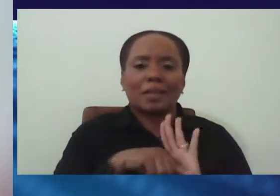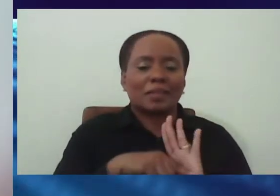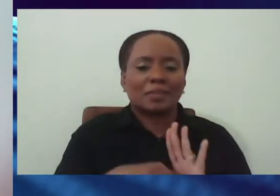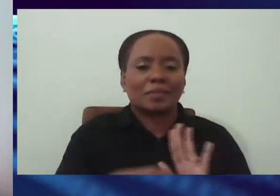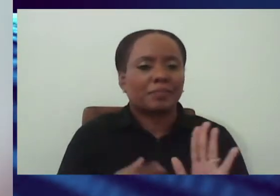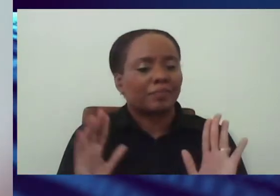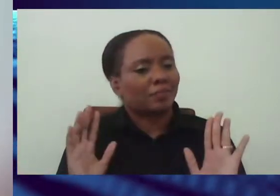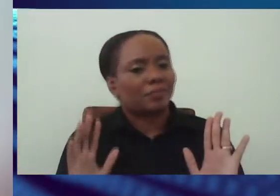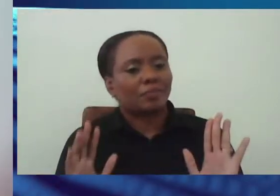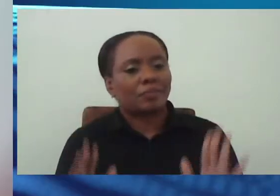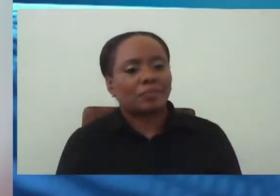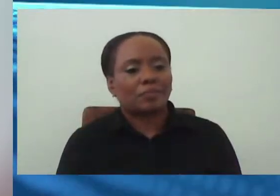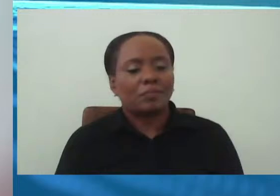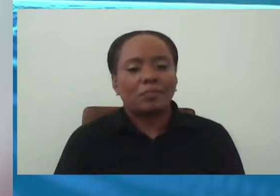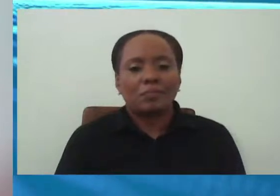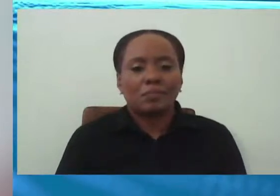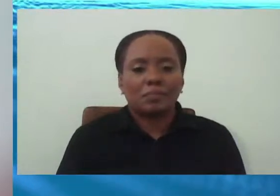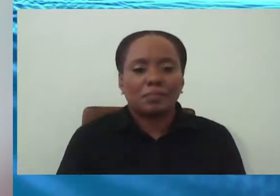So